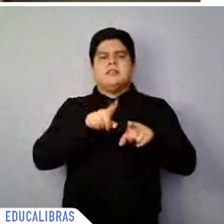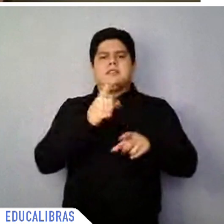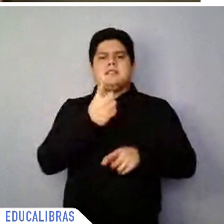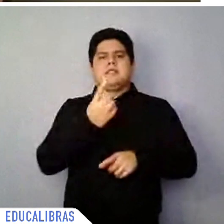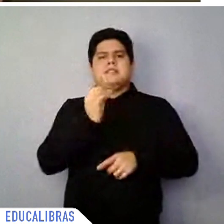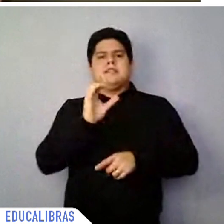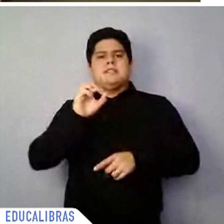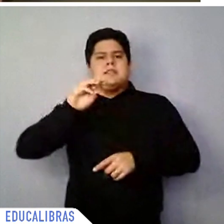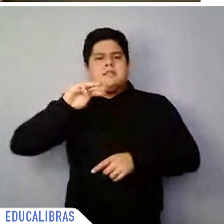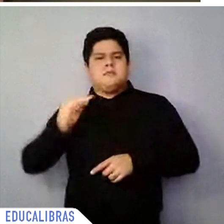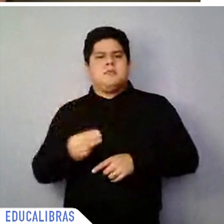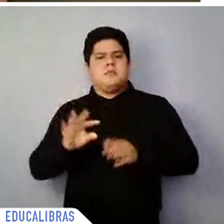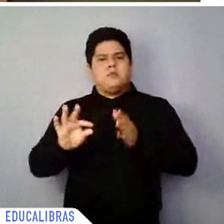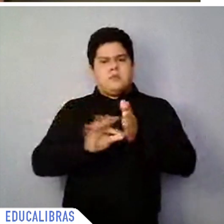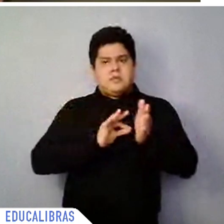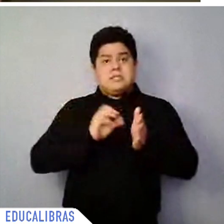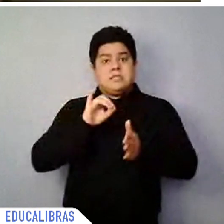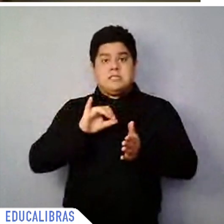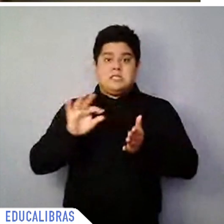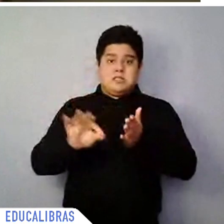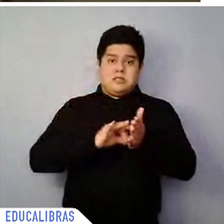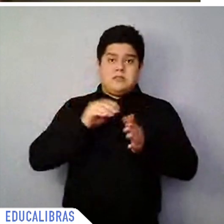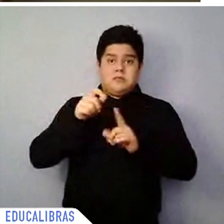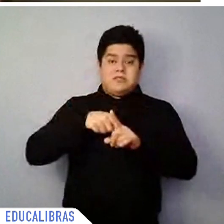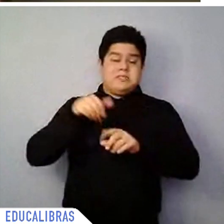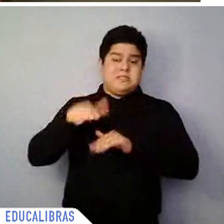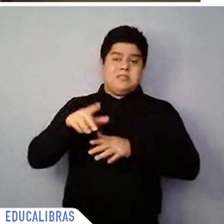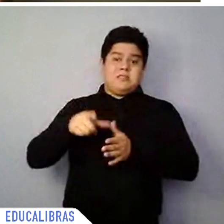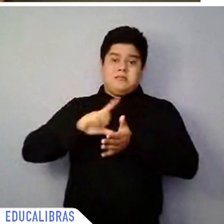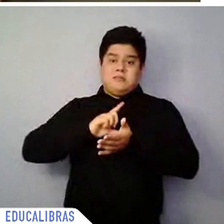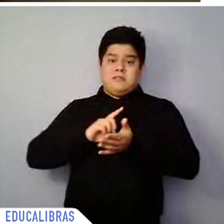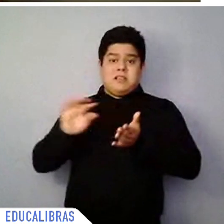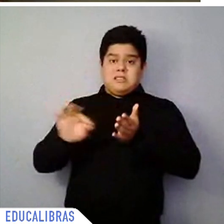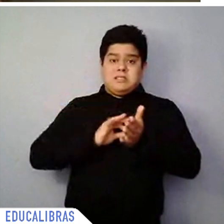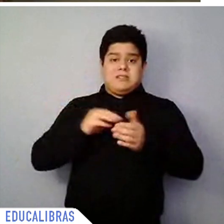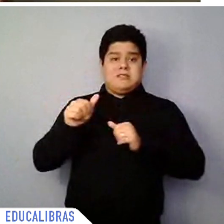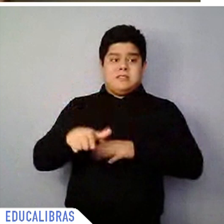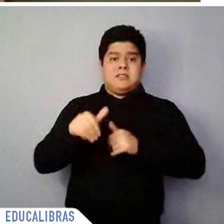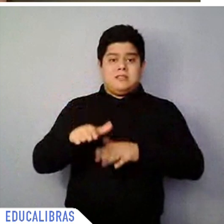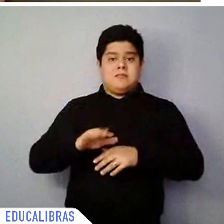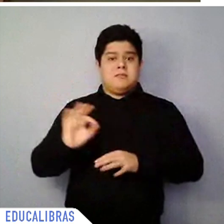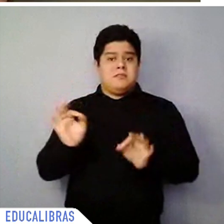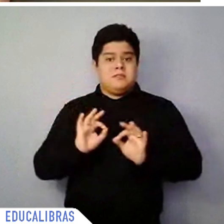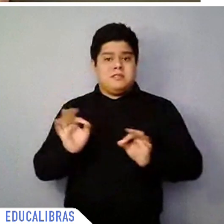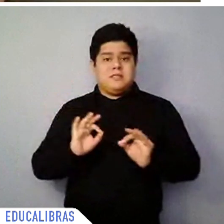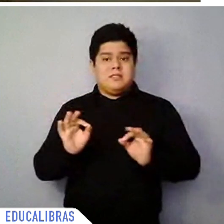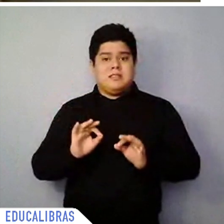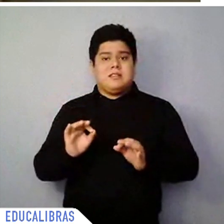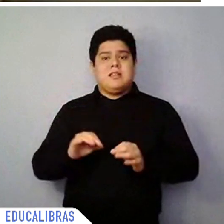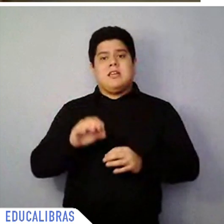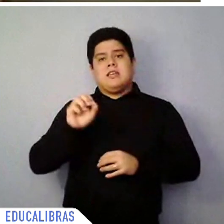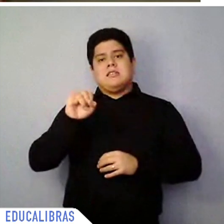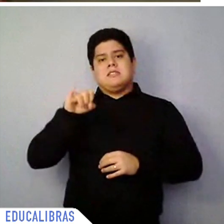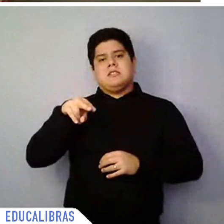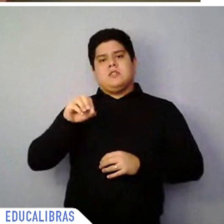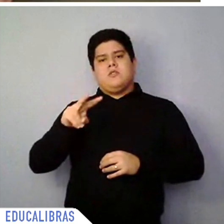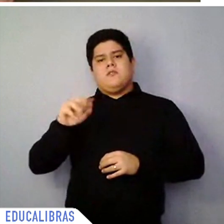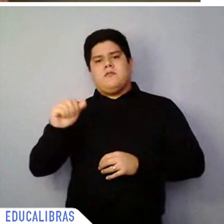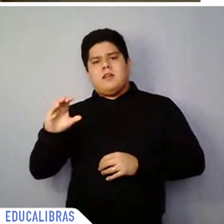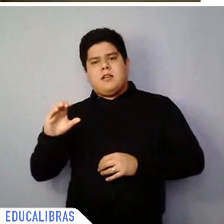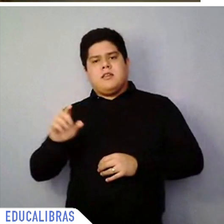Butantan initially, which was initially 160 million doses,